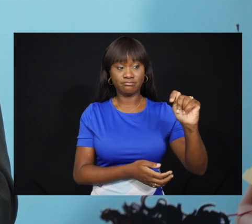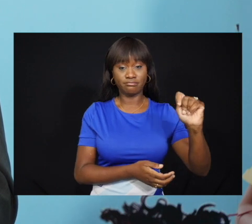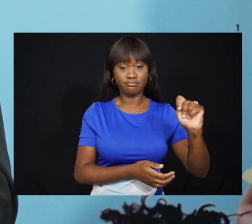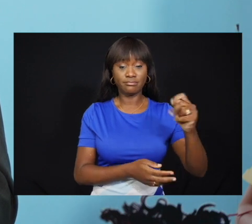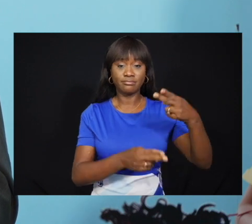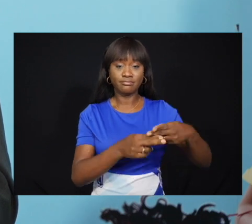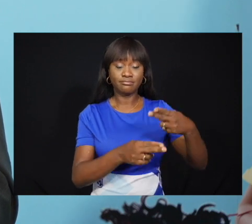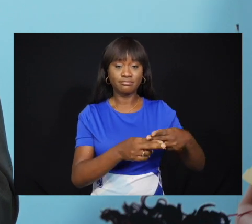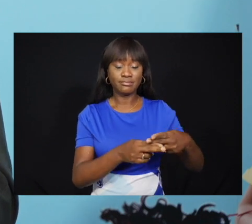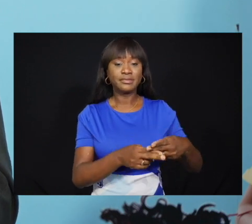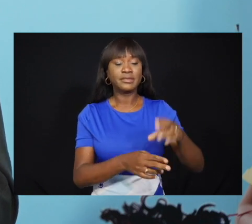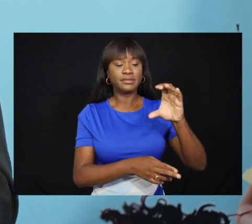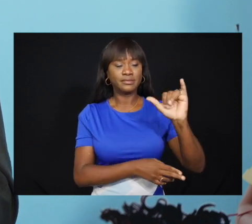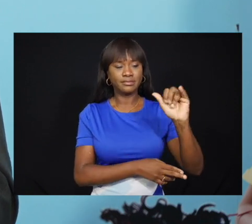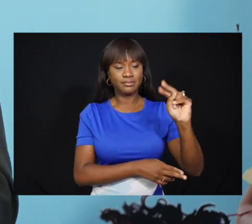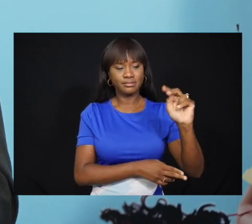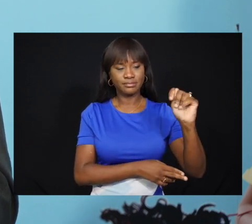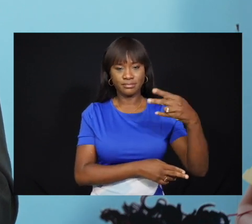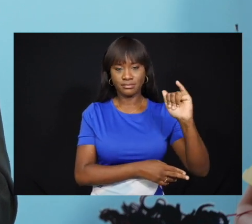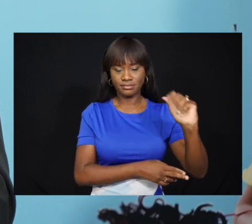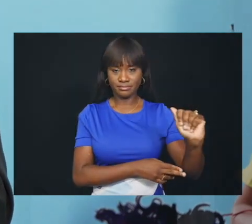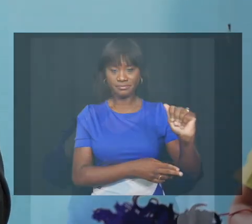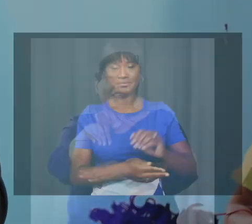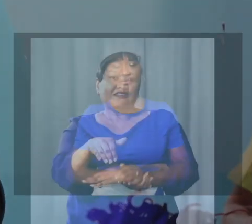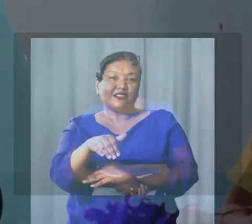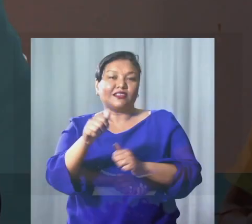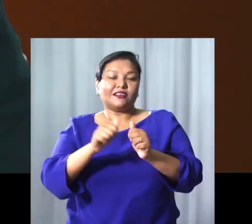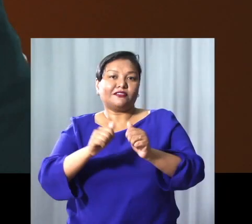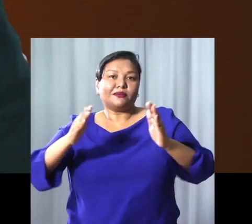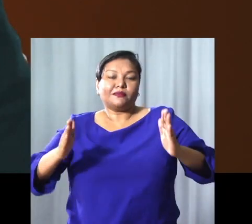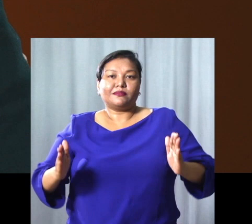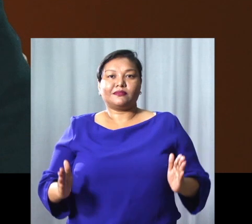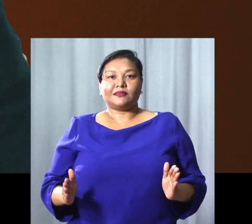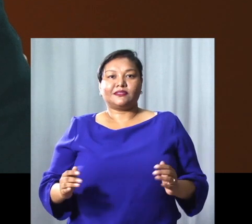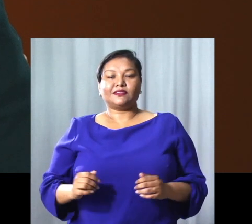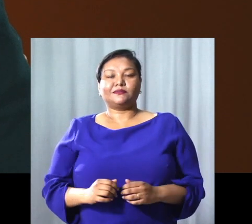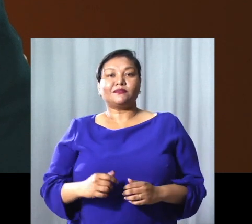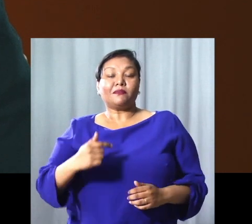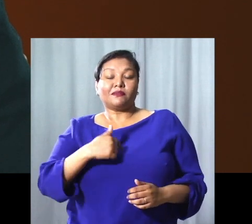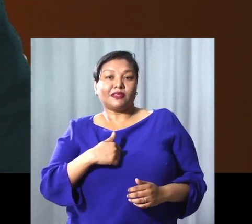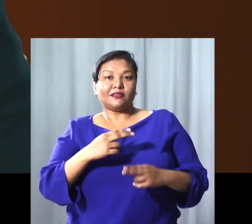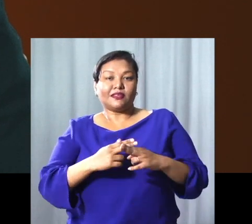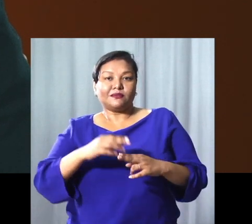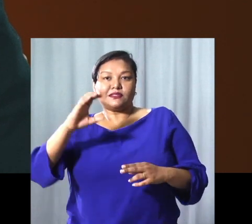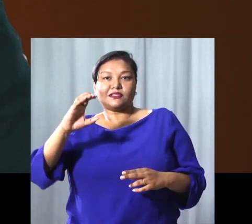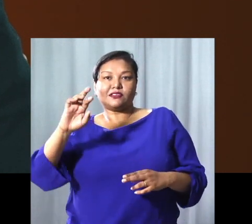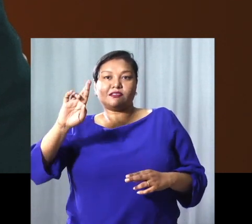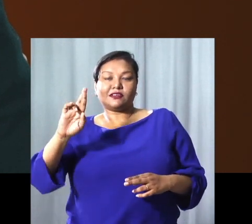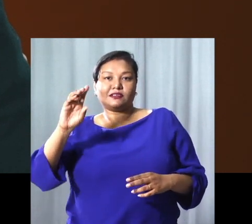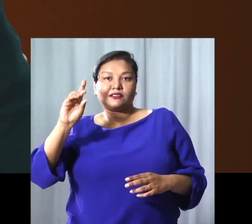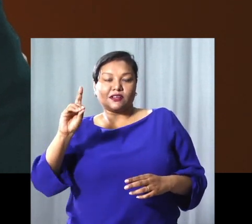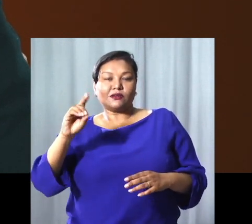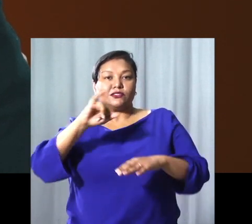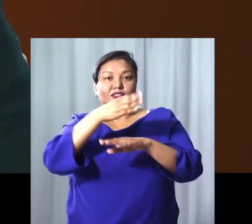Mrs. Cynthia Reddock Downs. Good evening to our viewing and listening audience. I am Cynthia Reddock Downs,